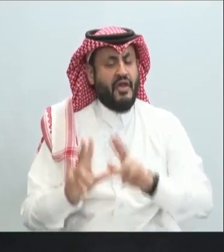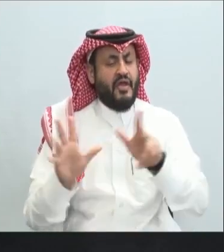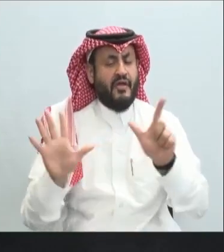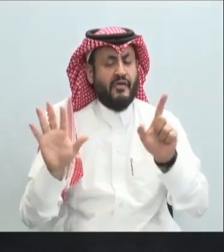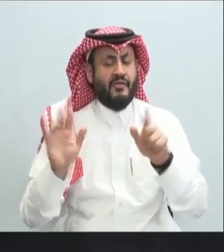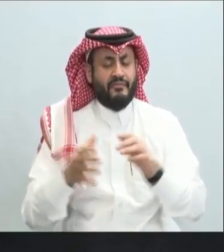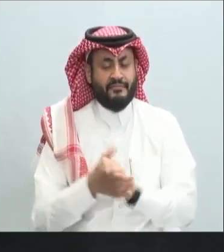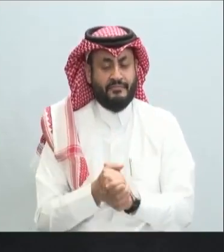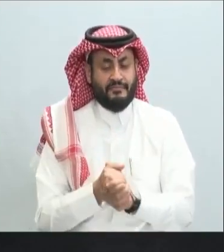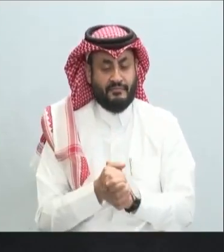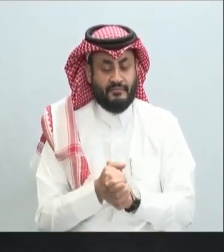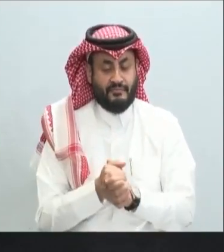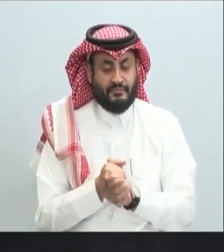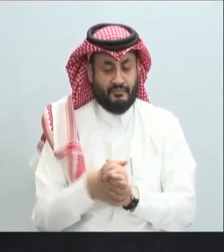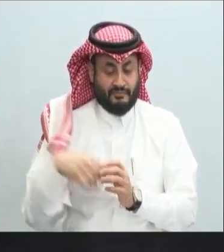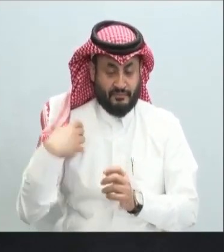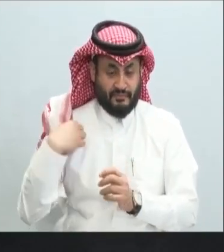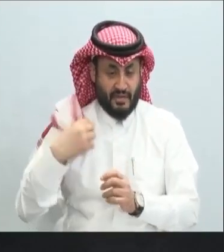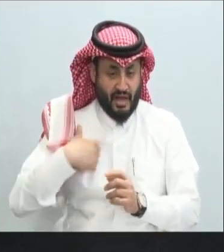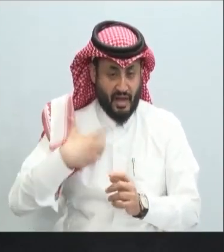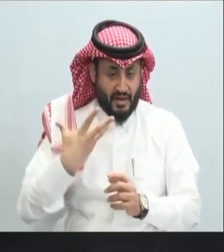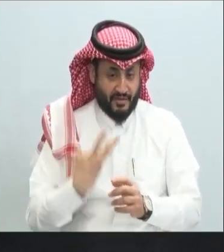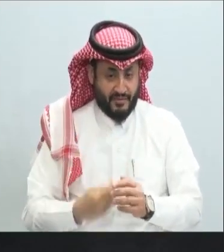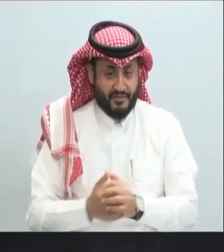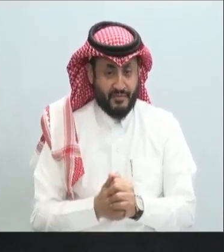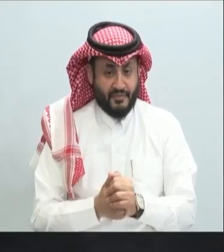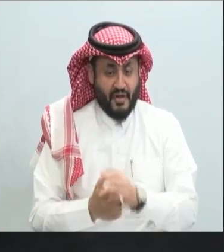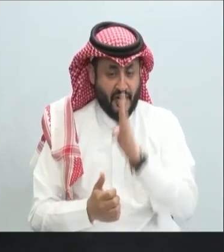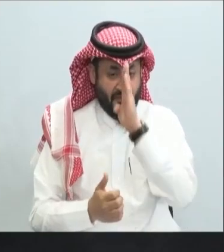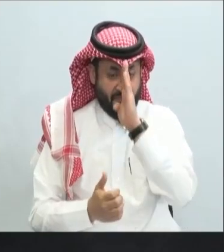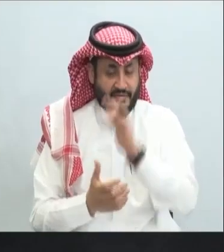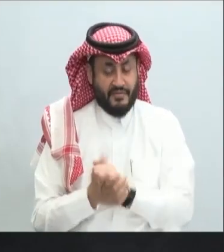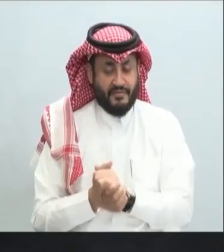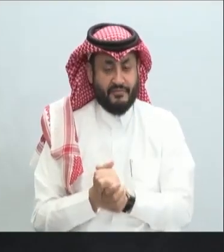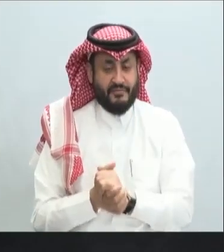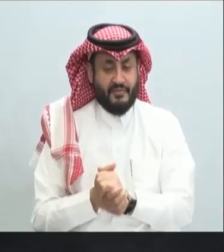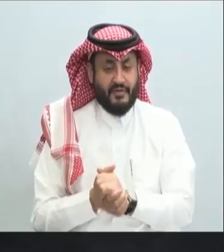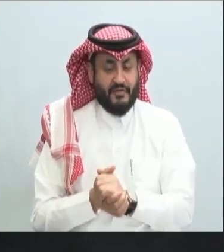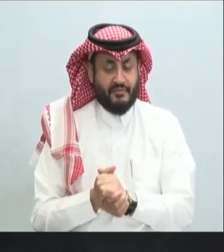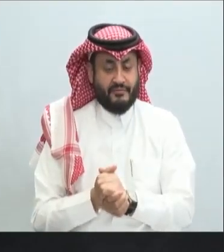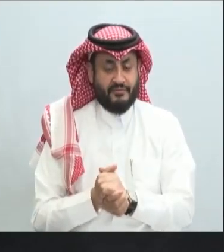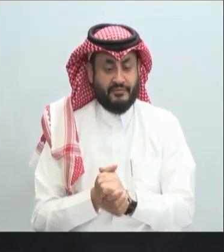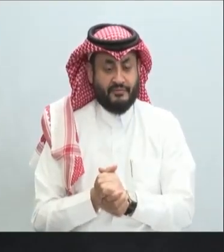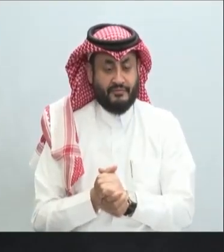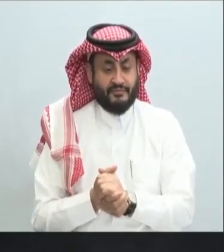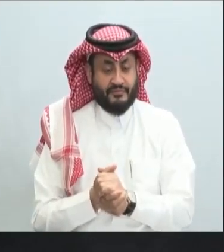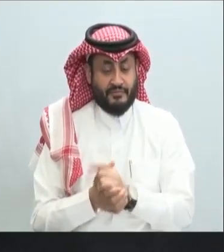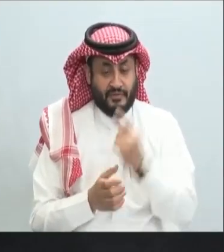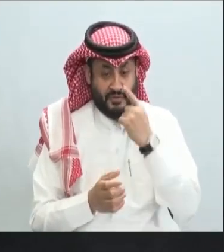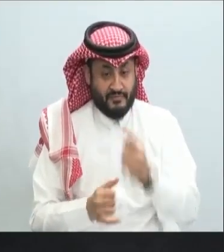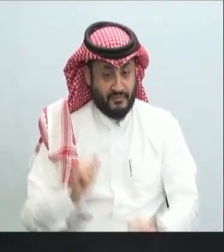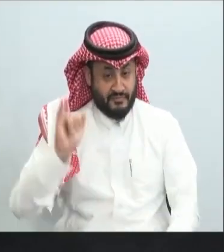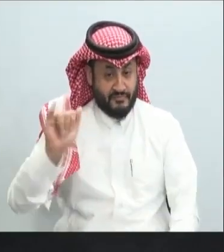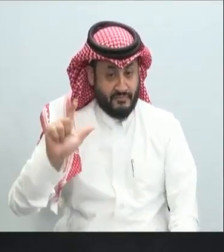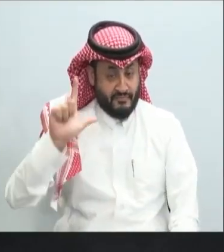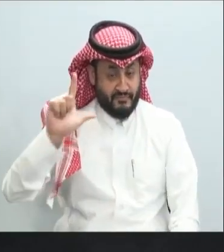like Wednesday. I like Monday. So we are using I